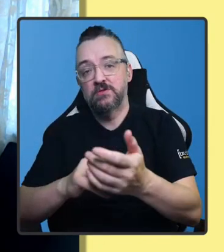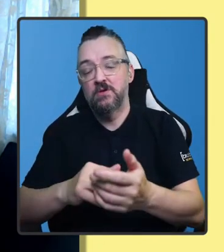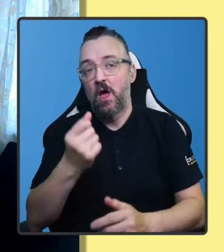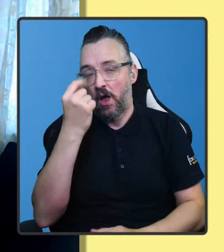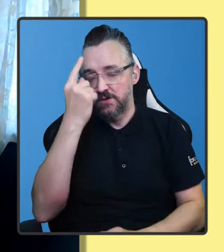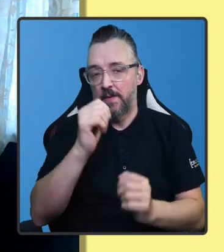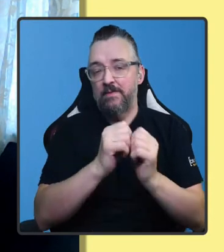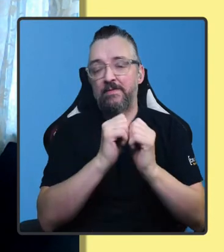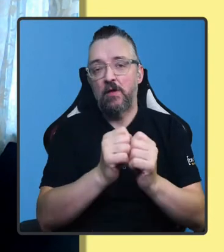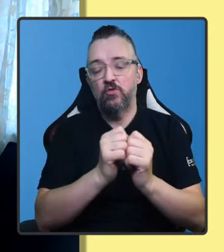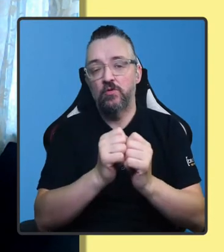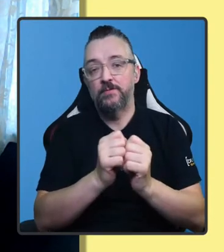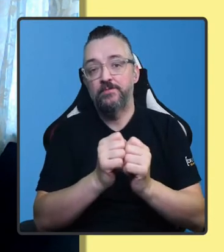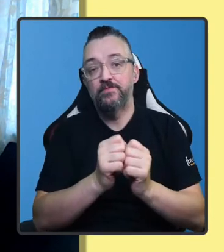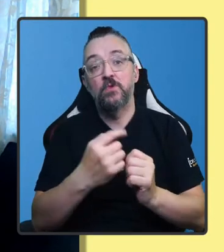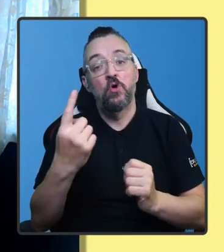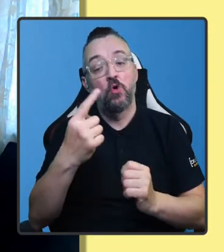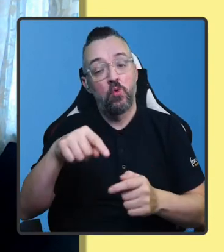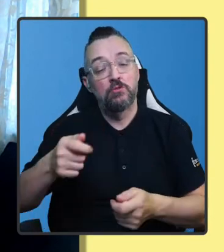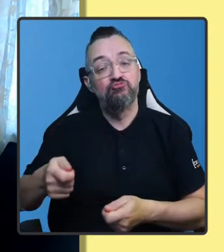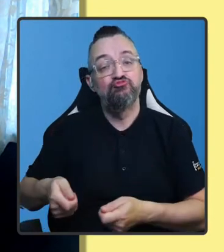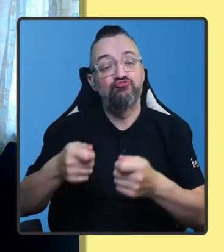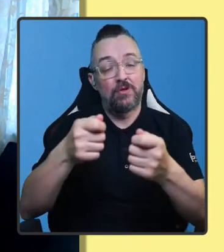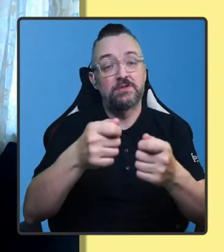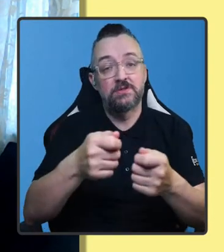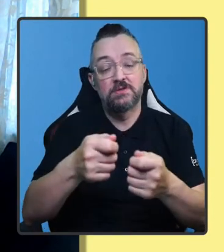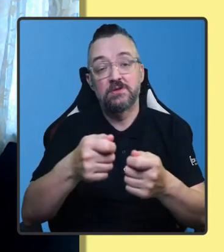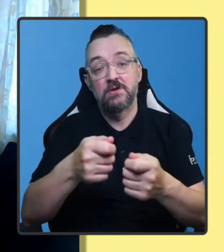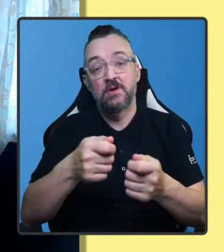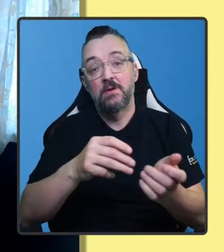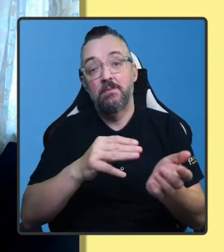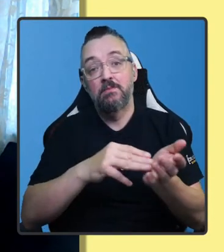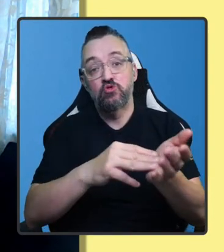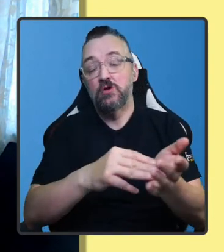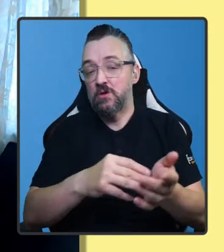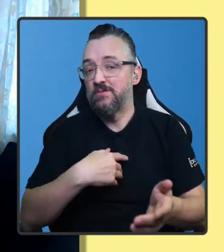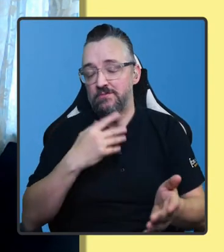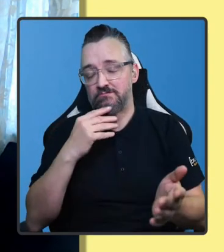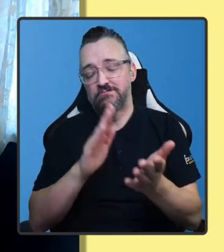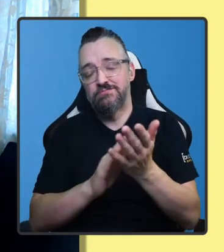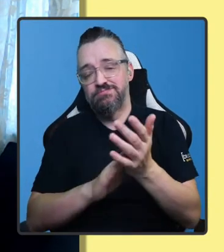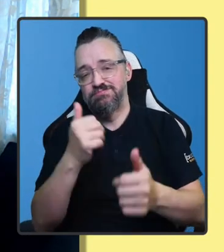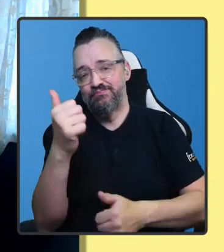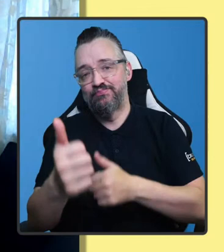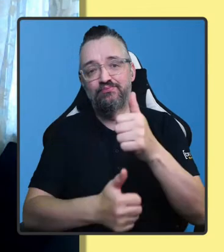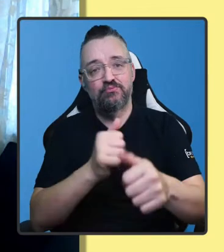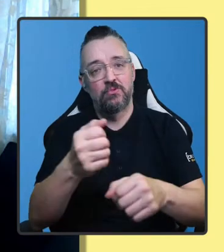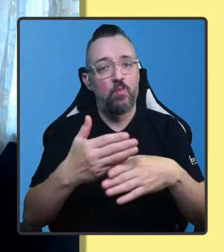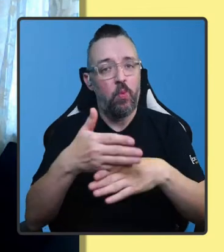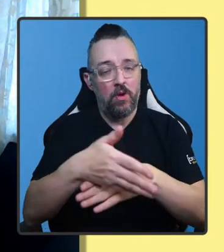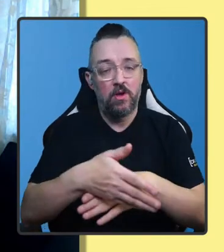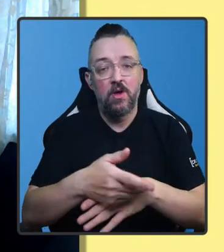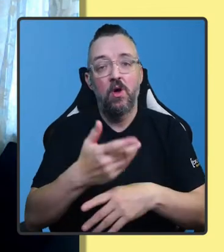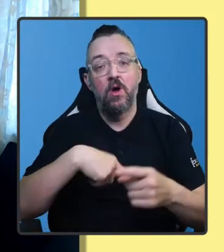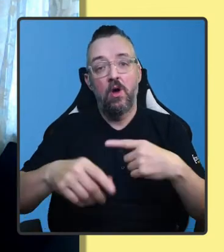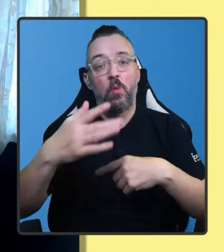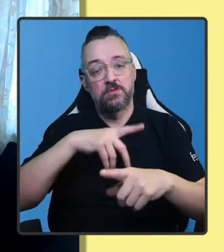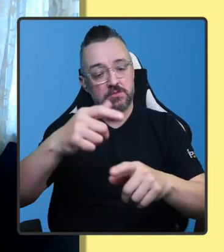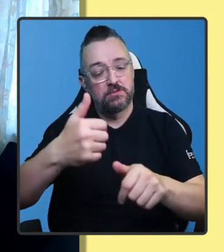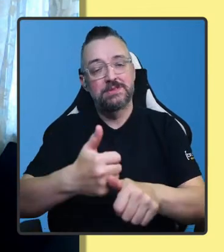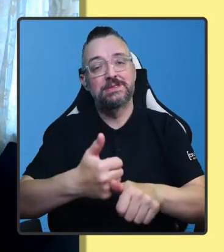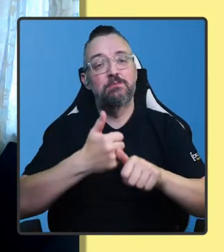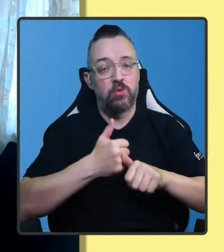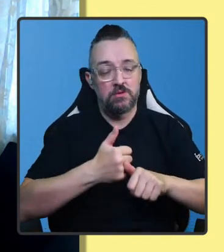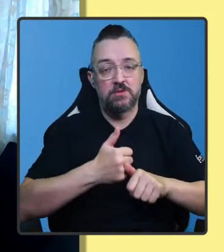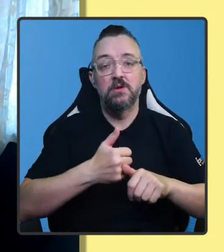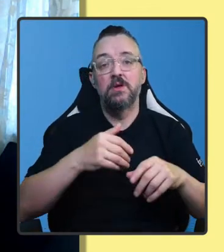thank those who brought this motion forward. I applaud the efforts of all those who have put work into it. And I urge you all to join me in supporting it in the name of social